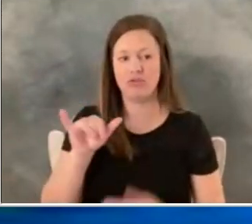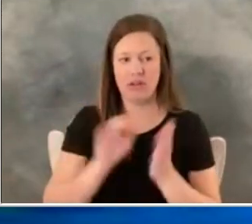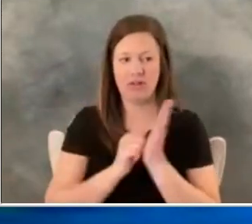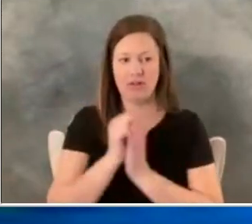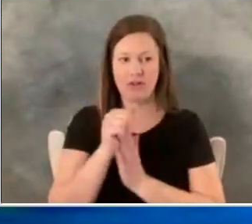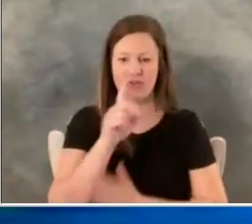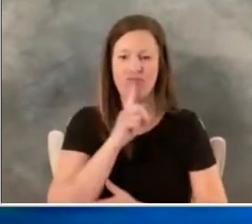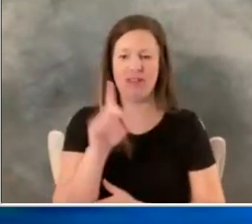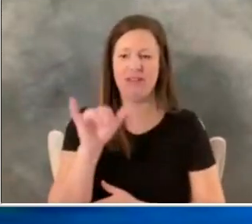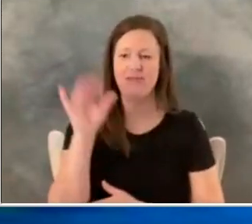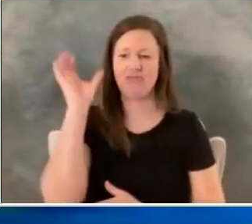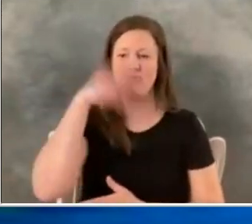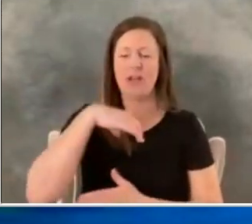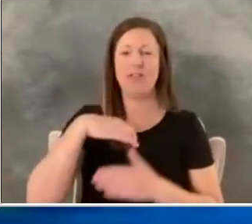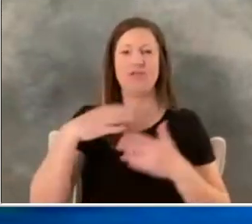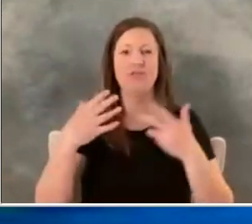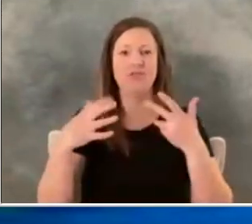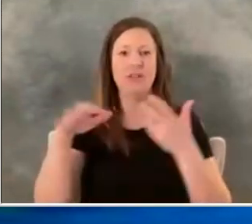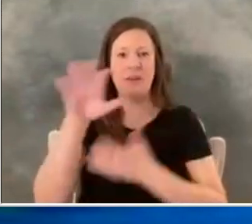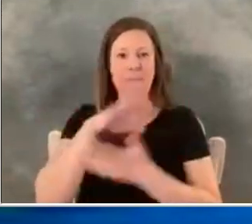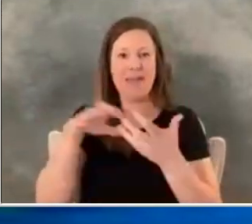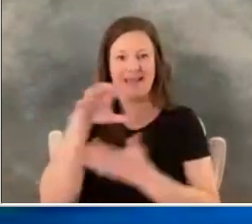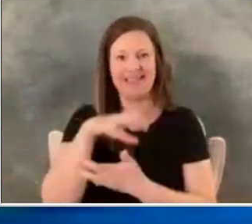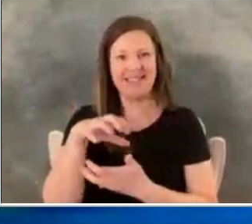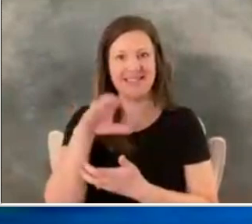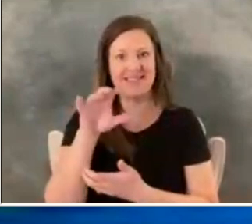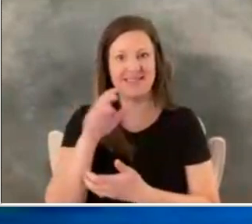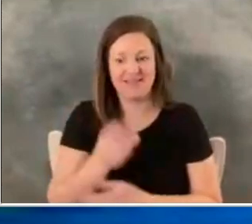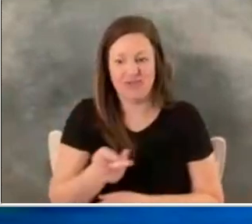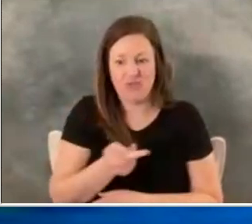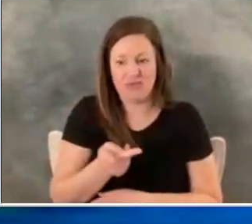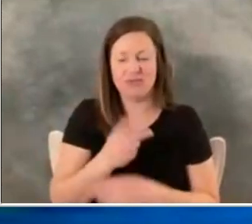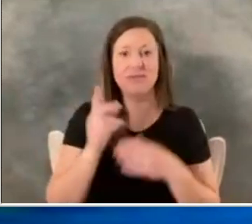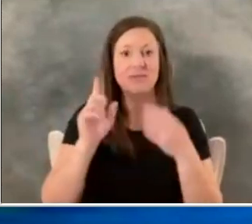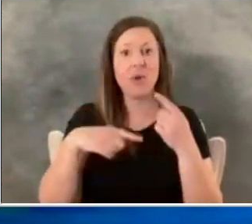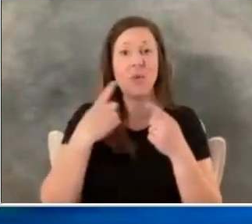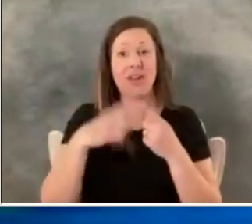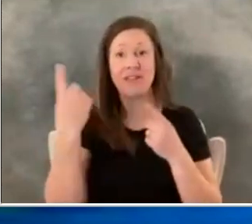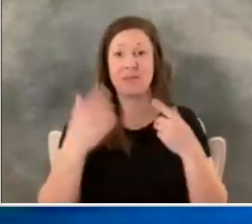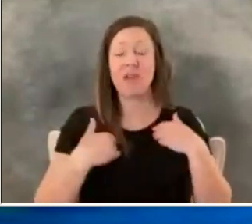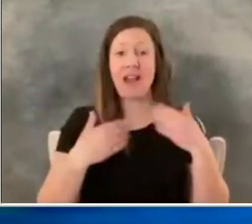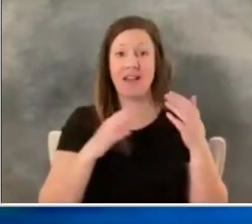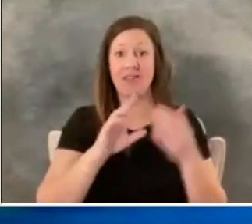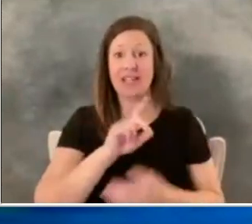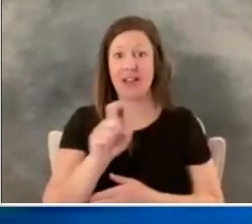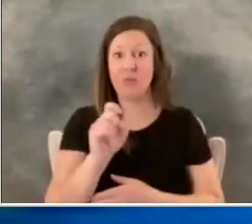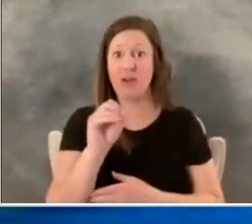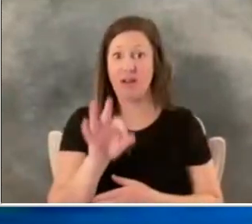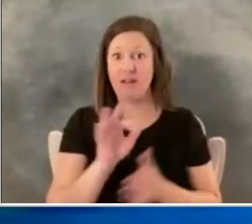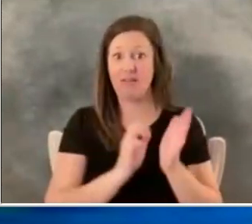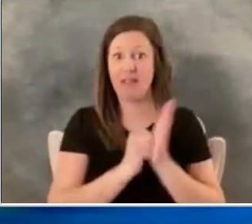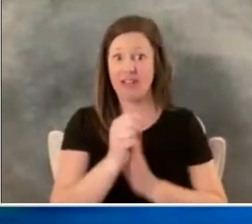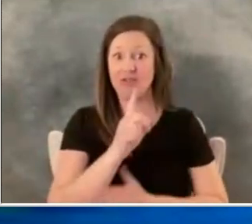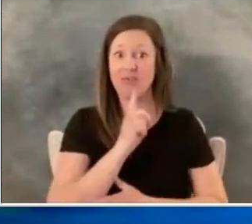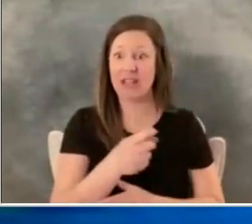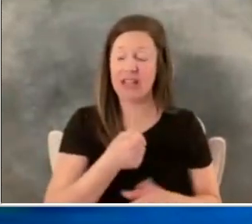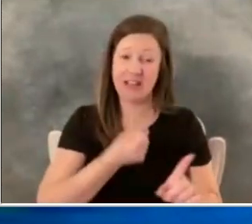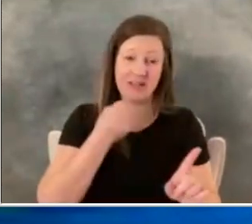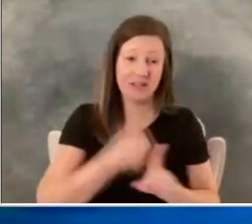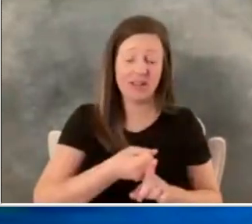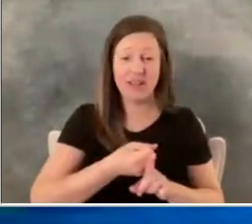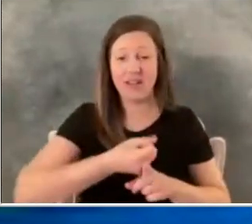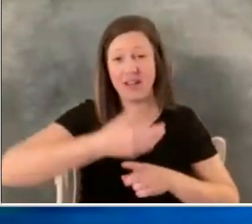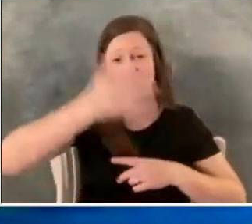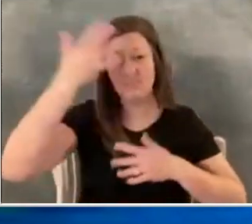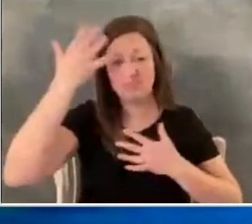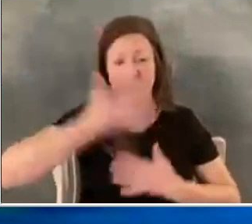wonderful mixture. So, when someone gets a cancer diagnosis, it's often quite devastating. It's one of the most